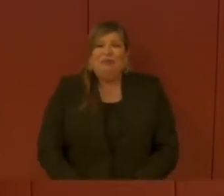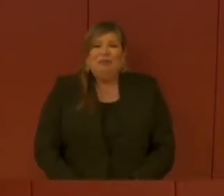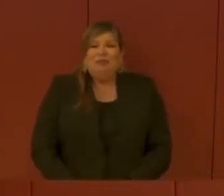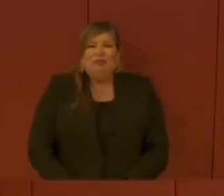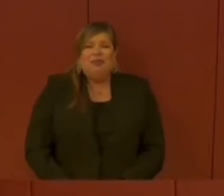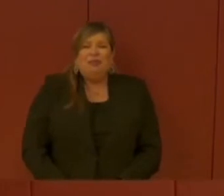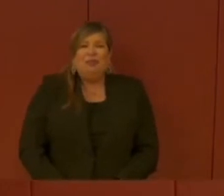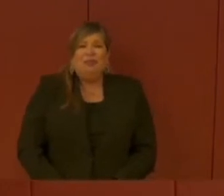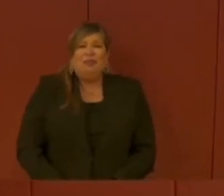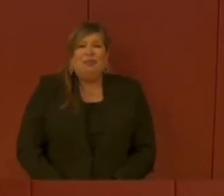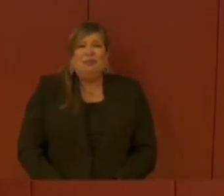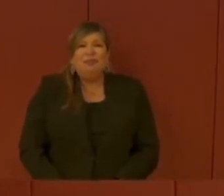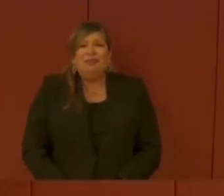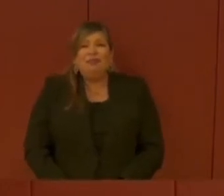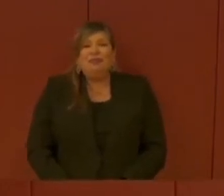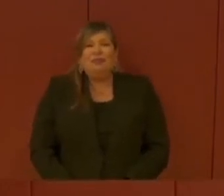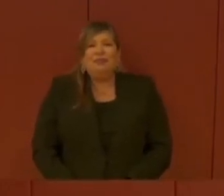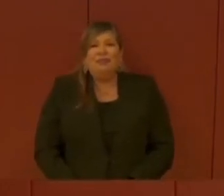Is that it? Well,